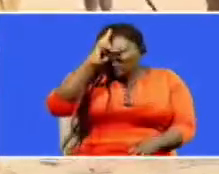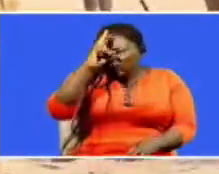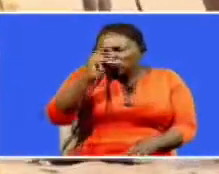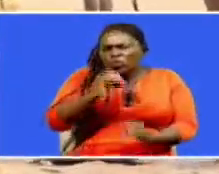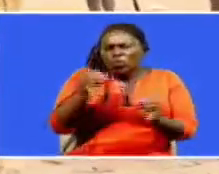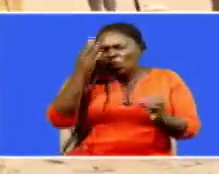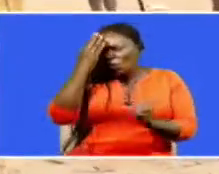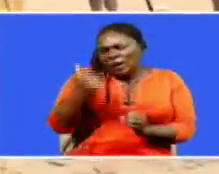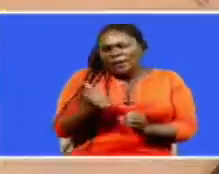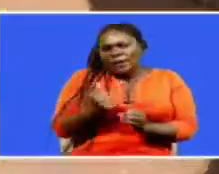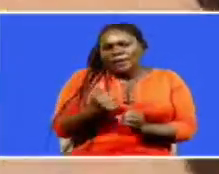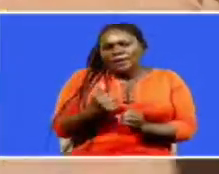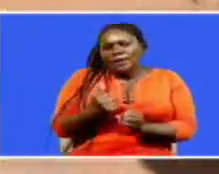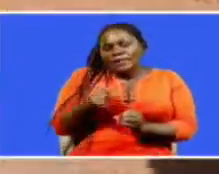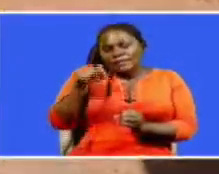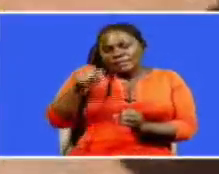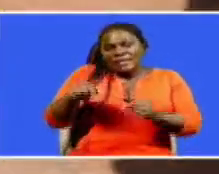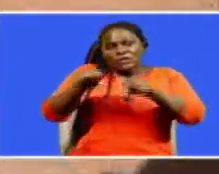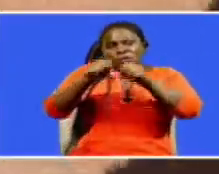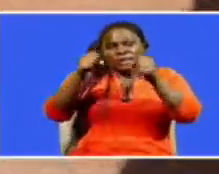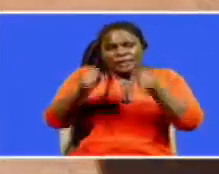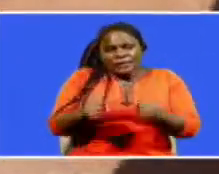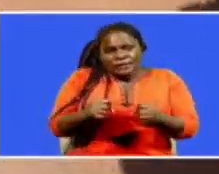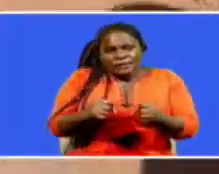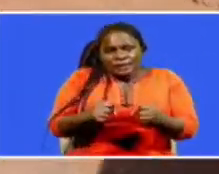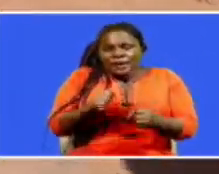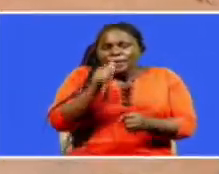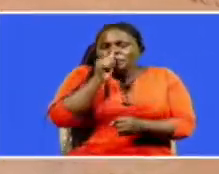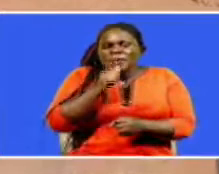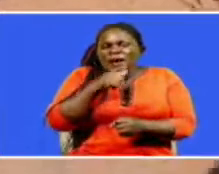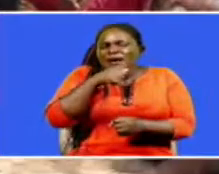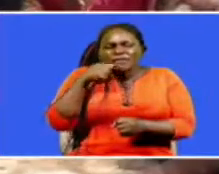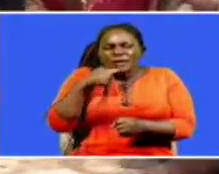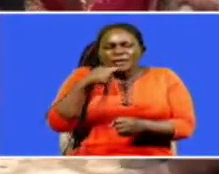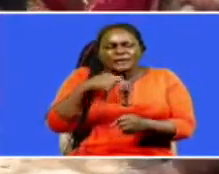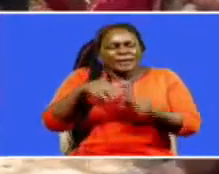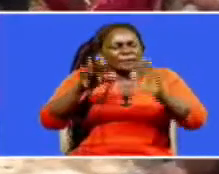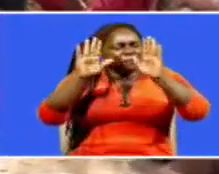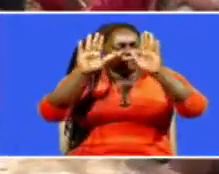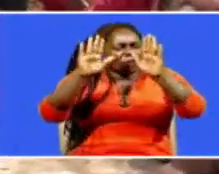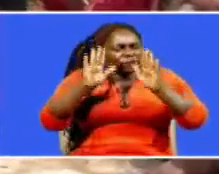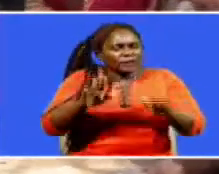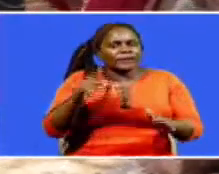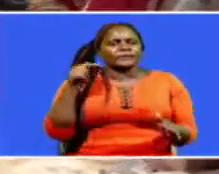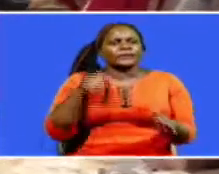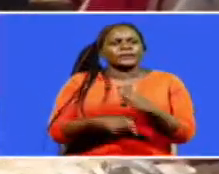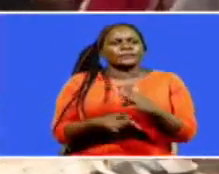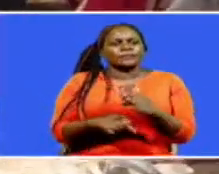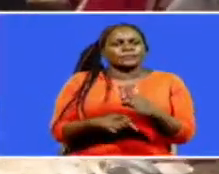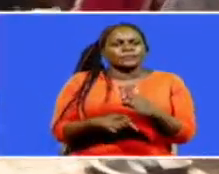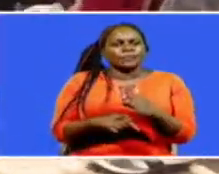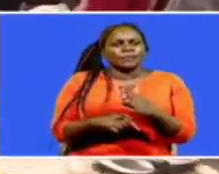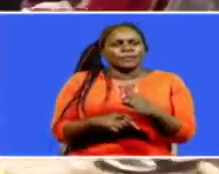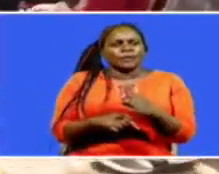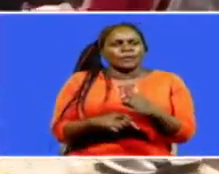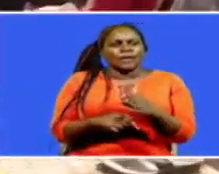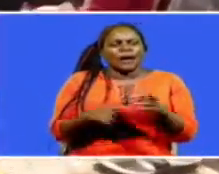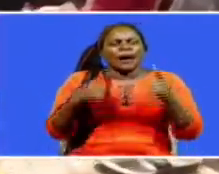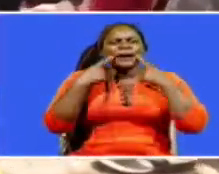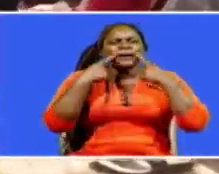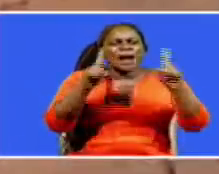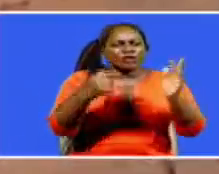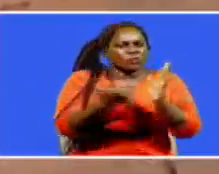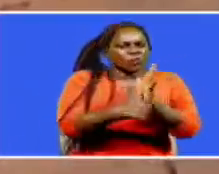station? Well, in this society, secrecy and keeping matter under wraps is the norm. That there is no need to announce